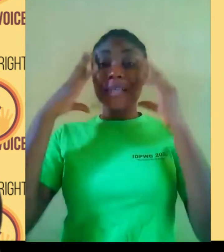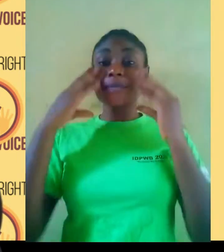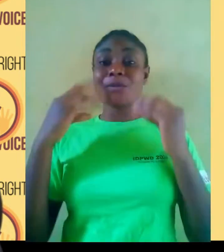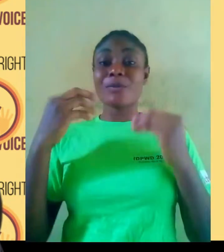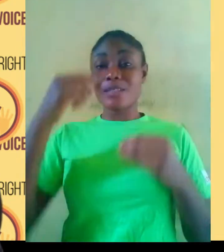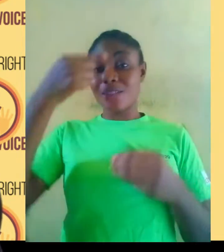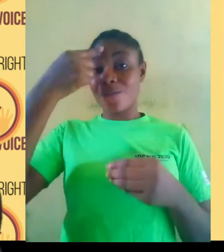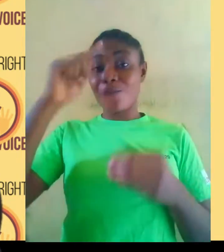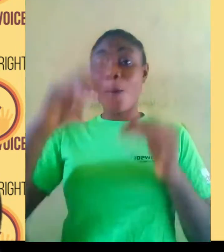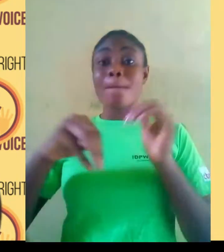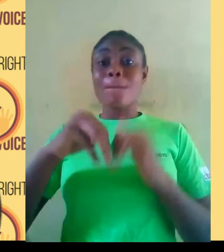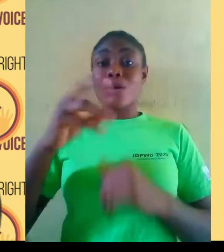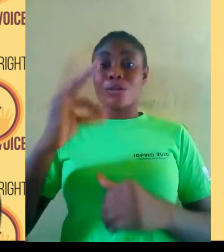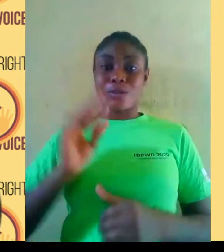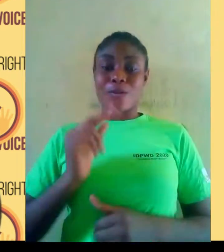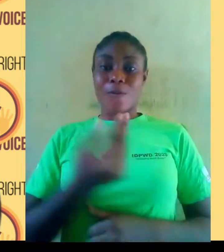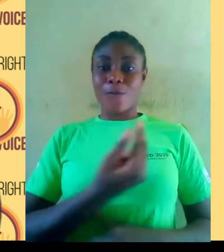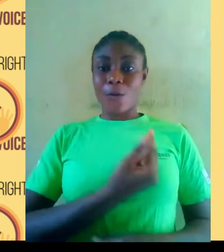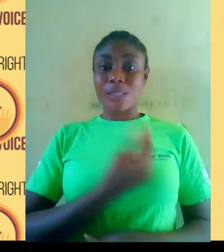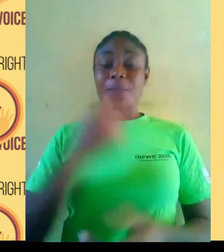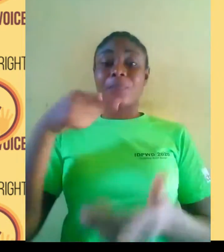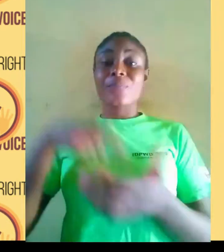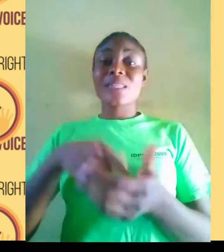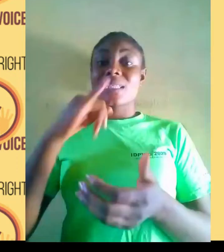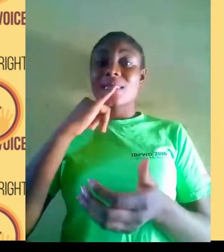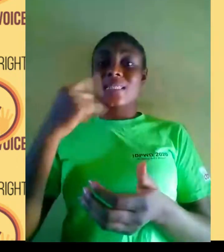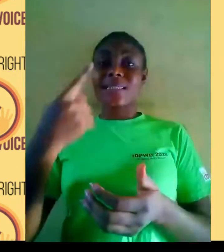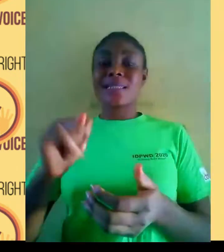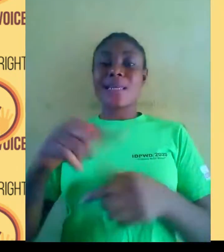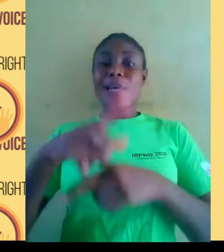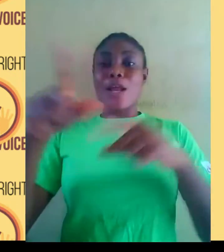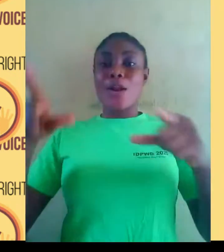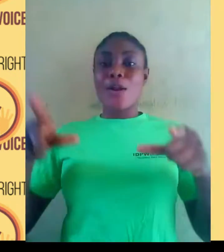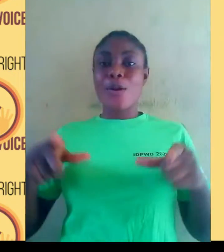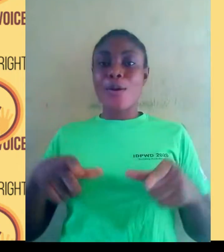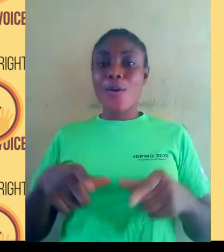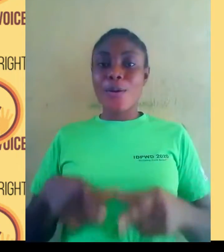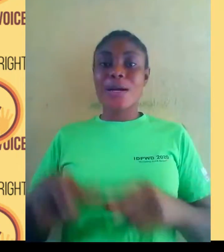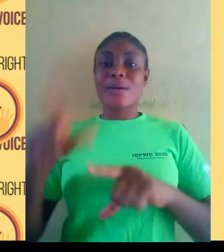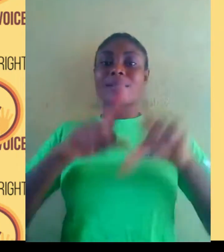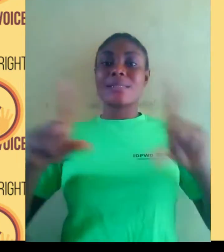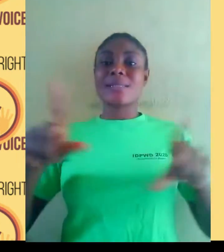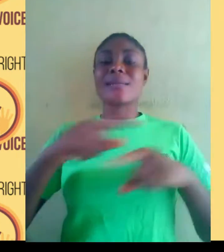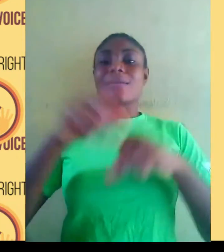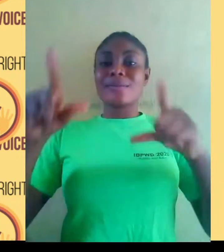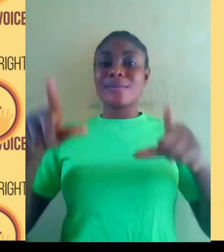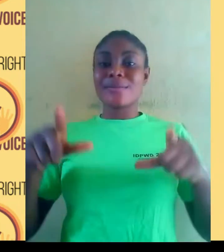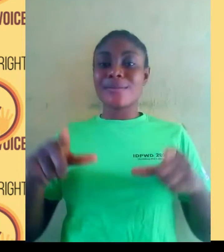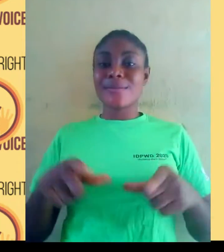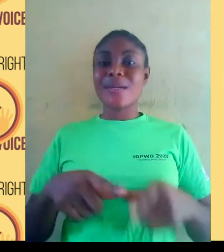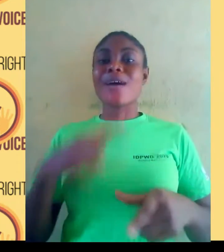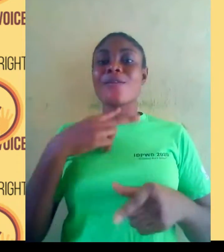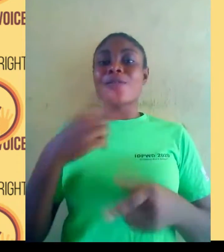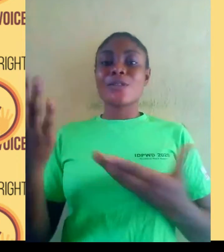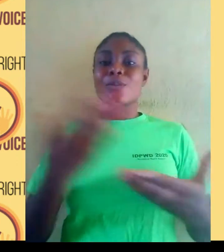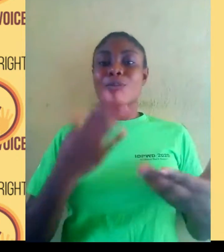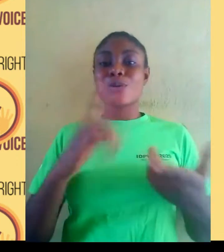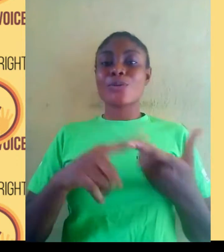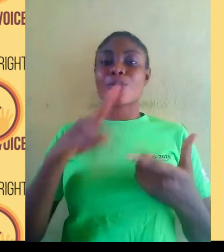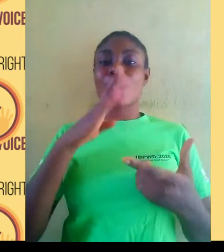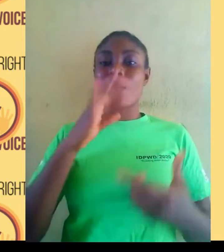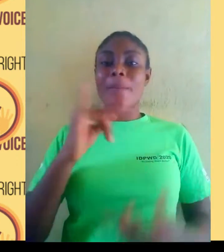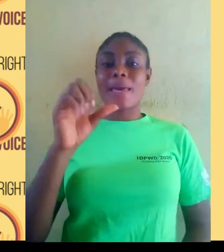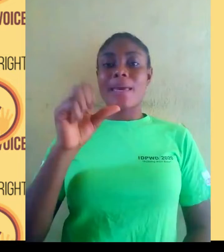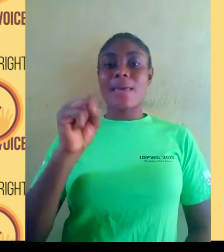of people. So this is the Indigenous Hands, the Indigenous Voices, brought to you by Save the Deaf